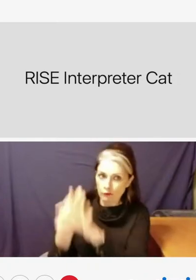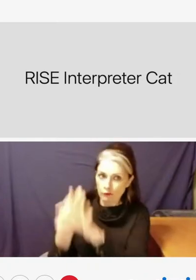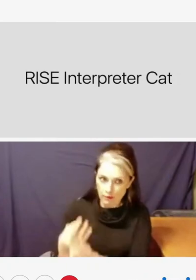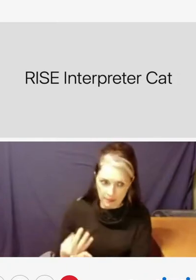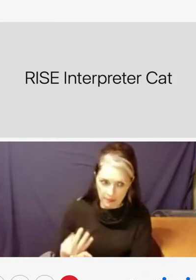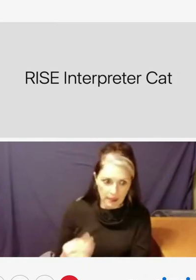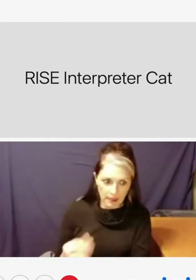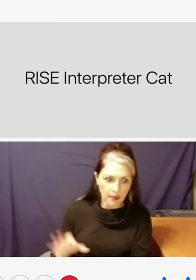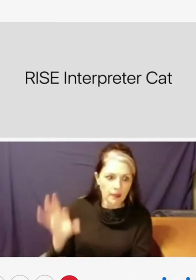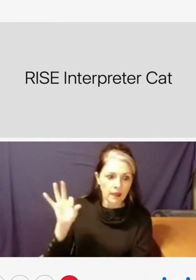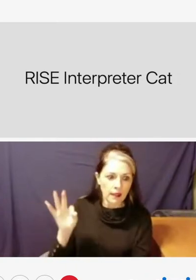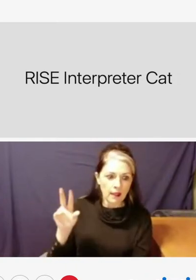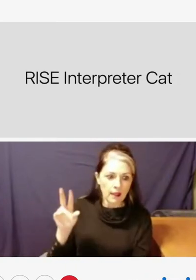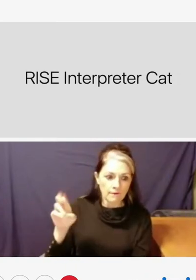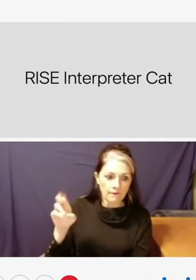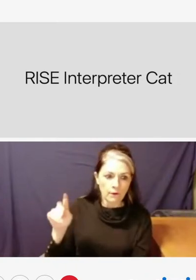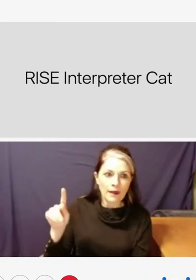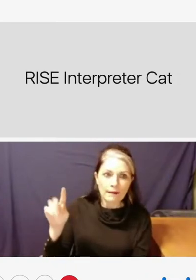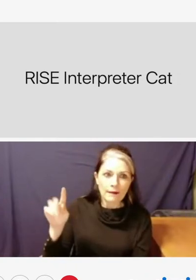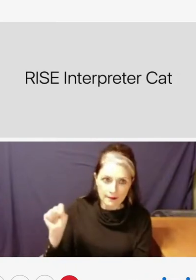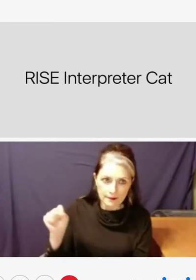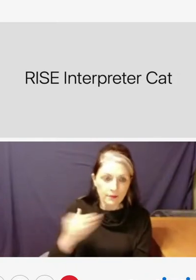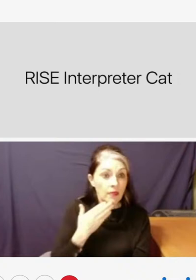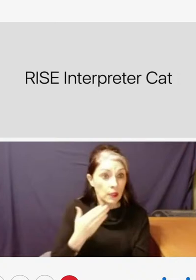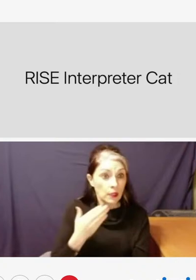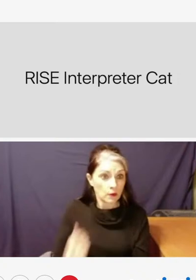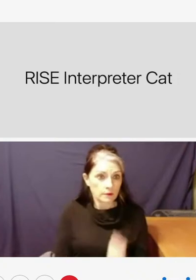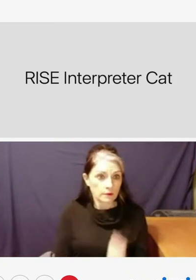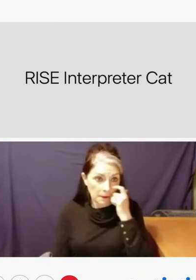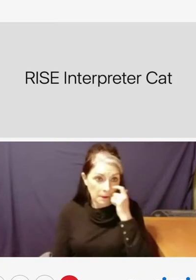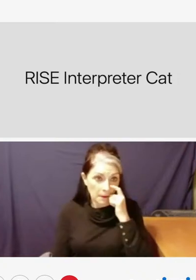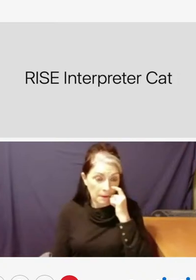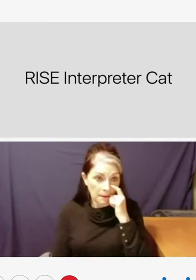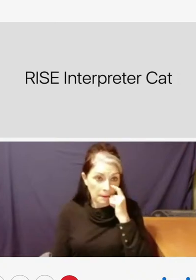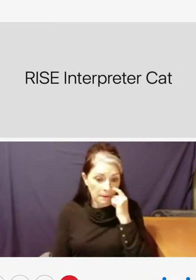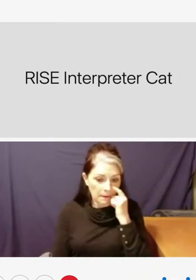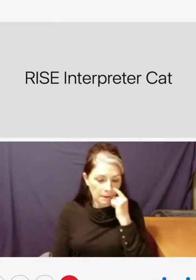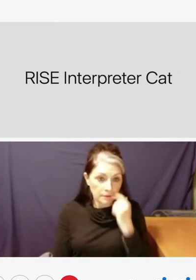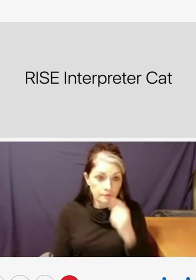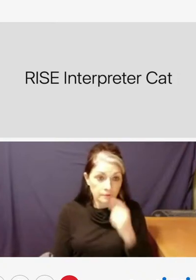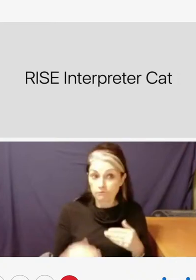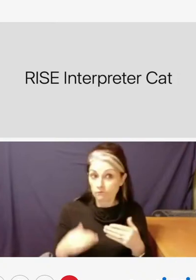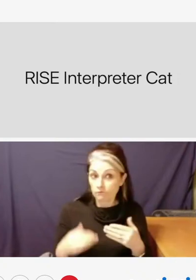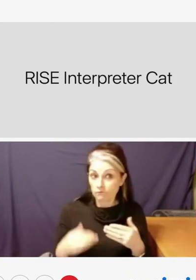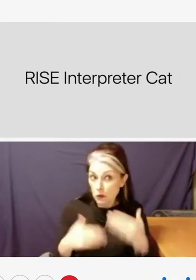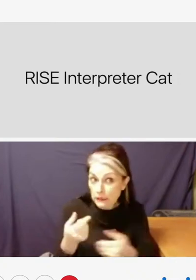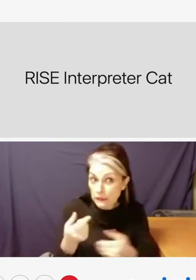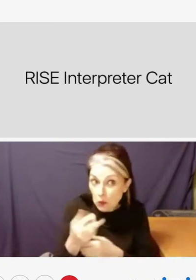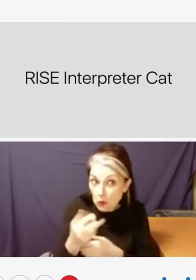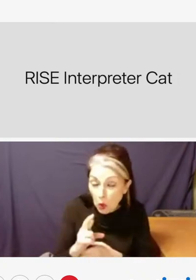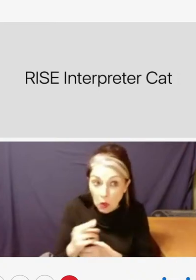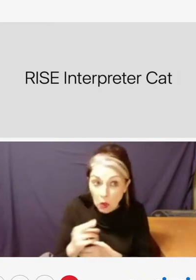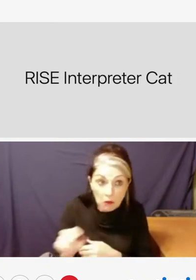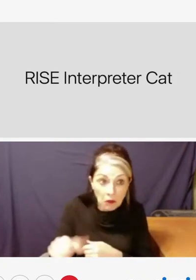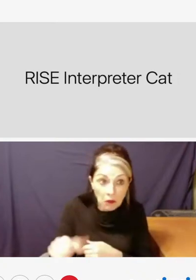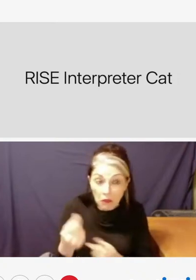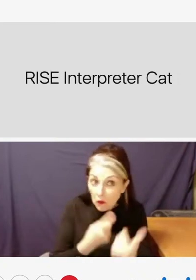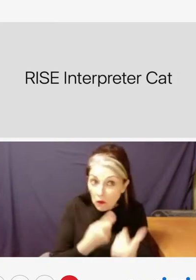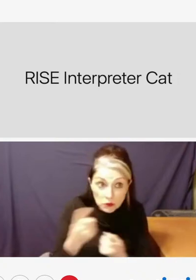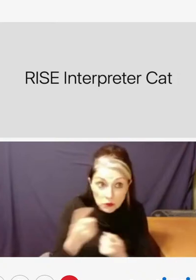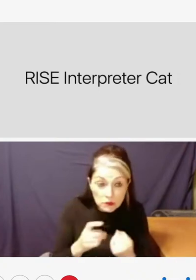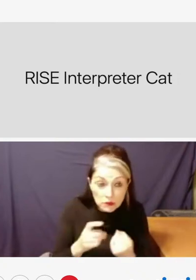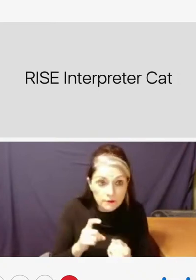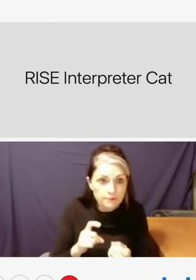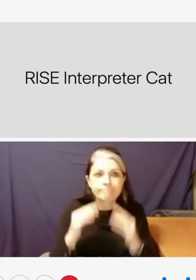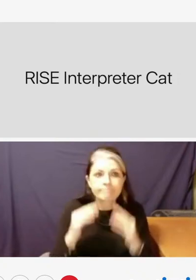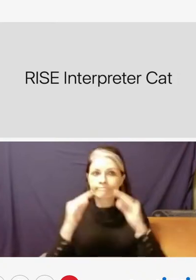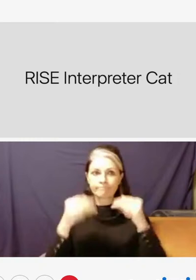sir thank you you want to proceed or any other questions next slide please I have